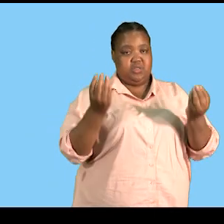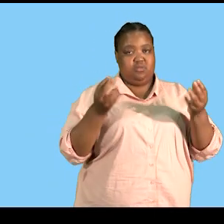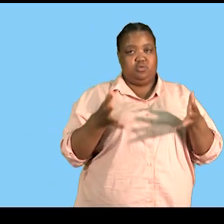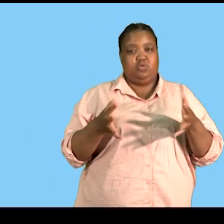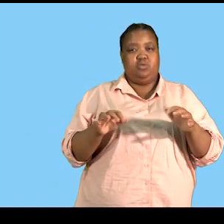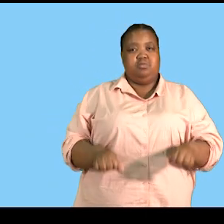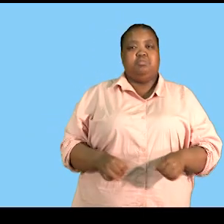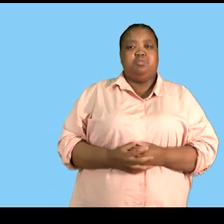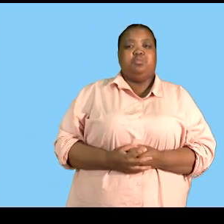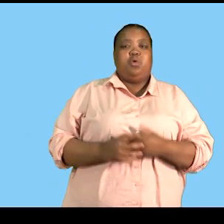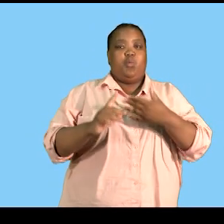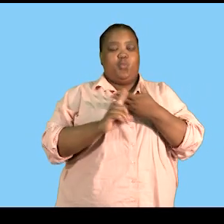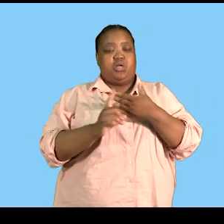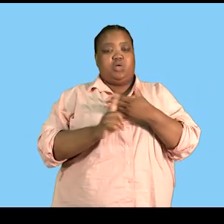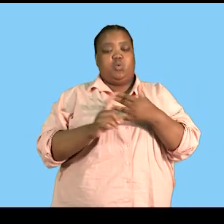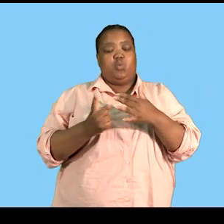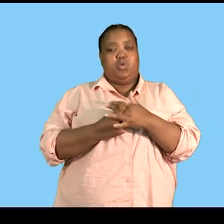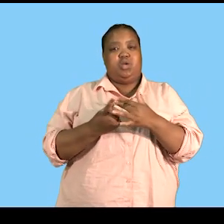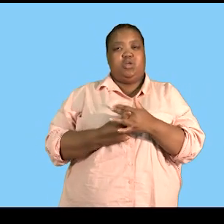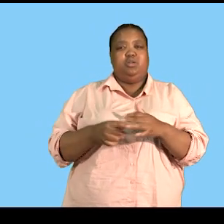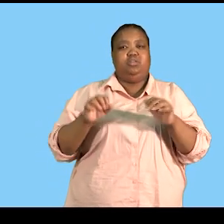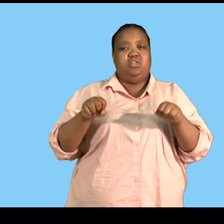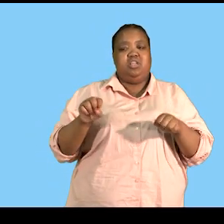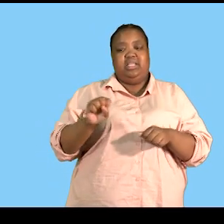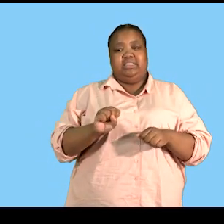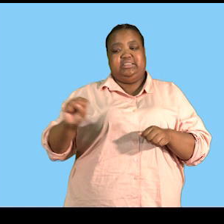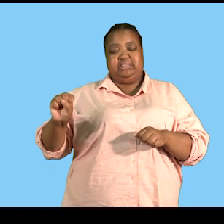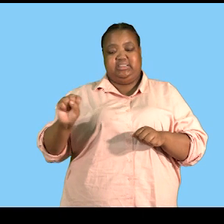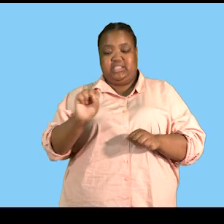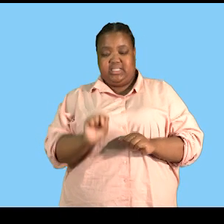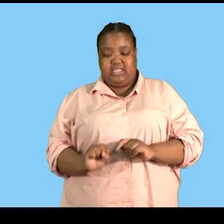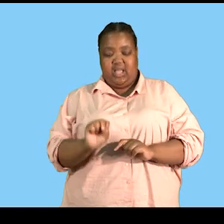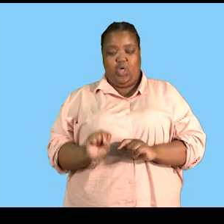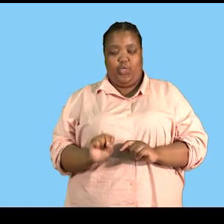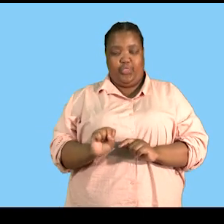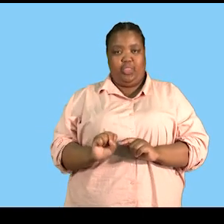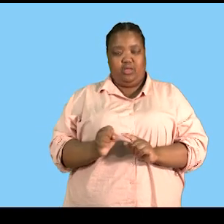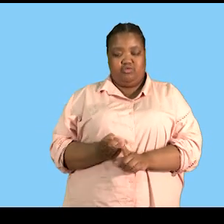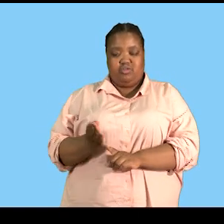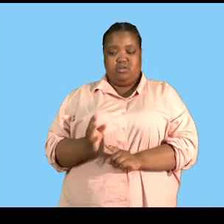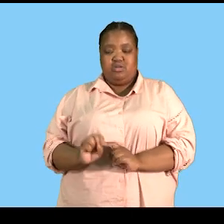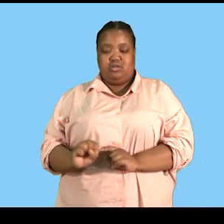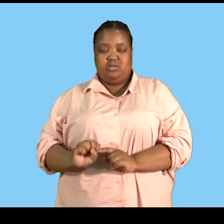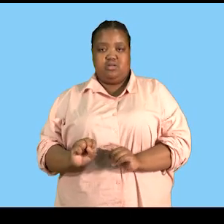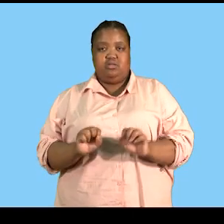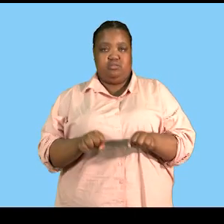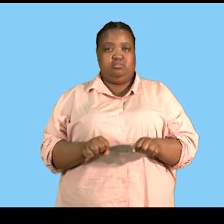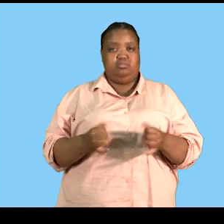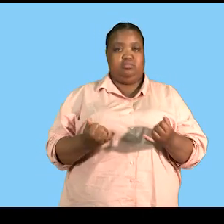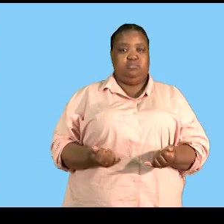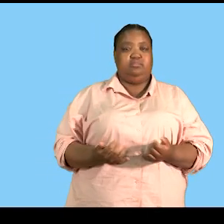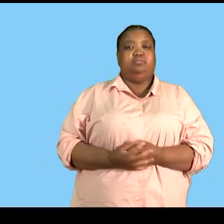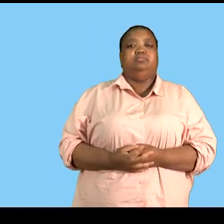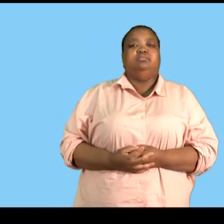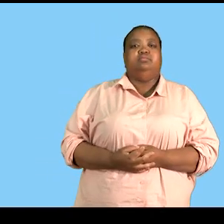bathrooms. Write down the number of windows facing southwards. Now